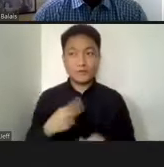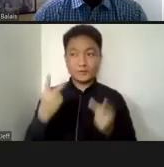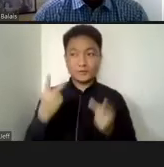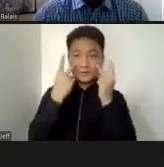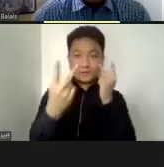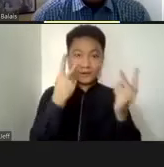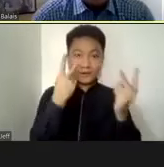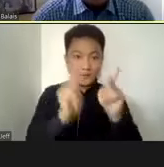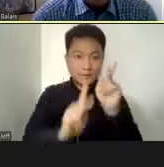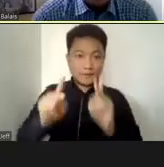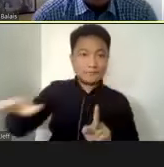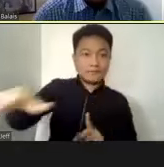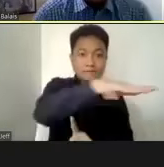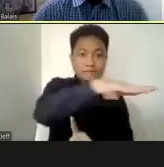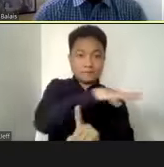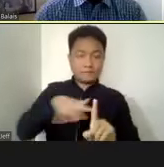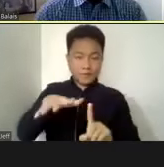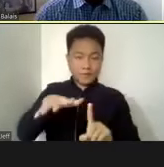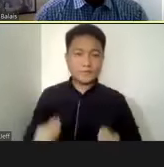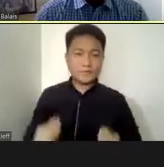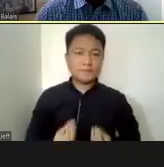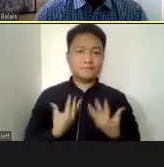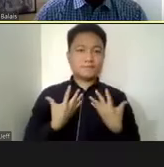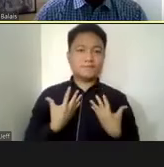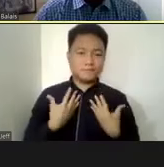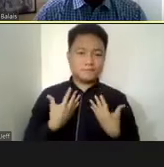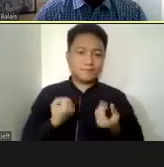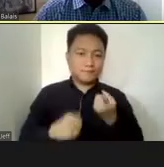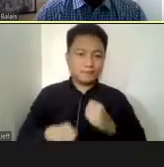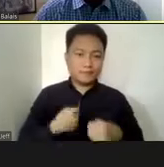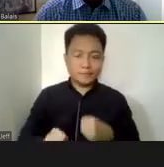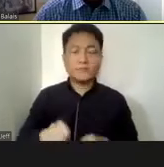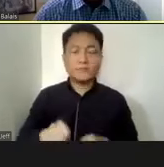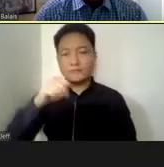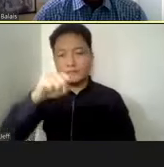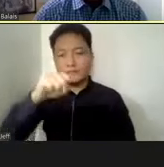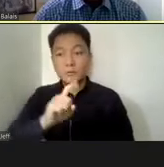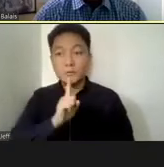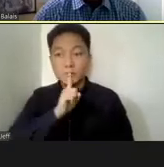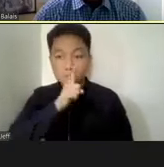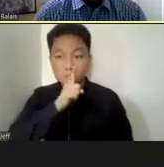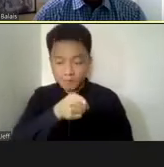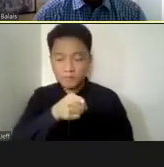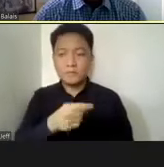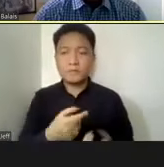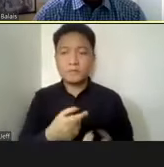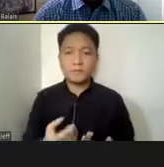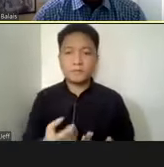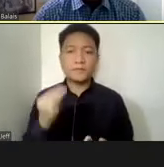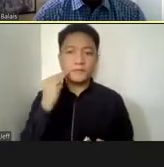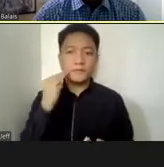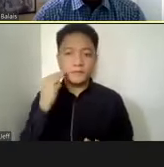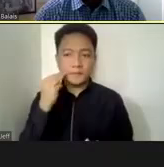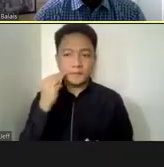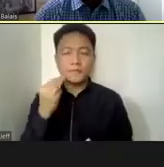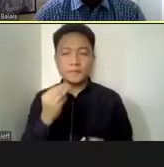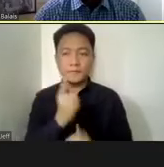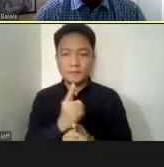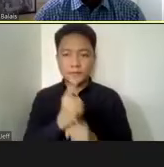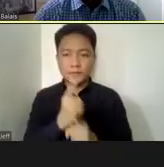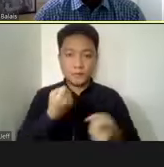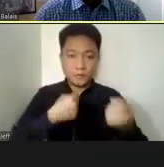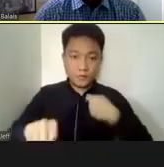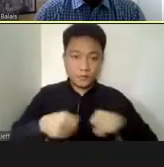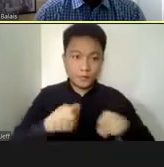Napaka-importante para sa amin yung support ng mga kababayan natin. No? When we know that they are behind us while lumalangoy kami or